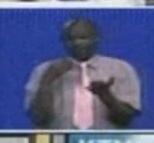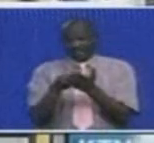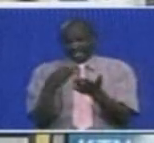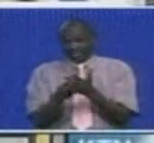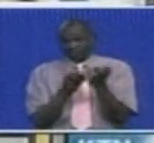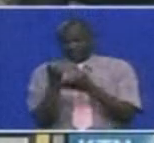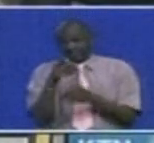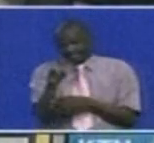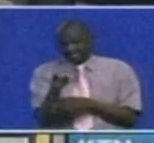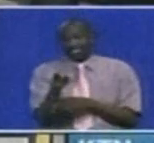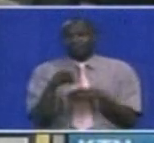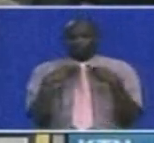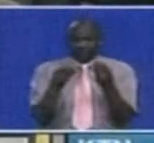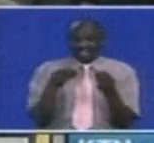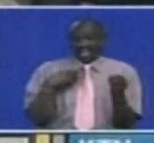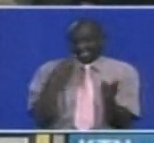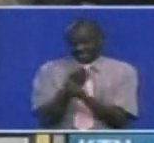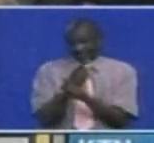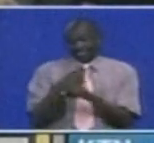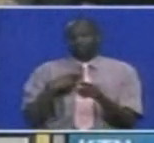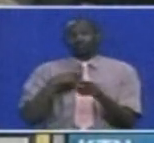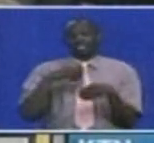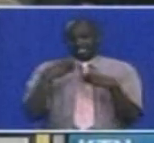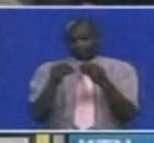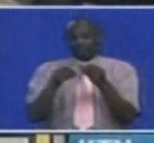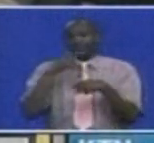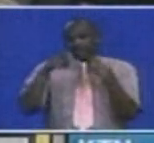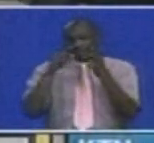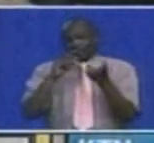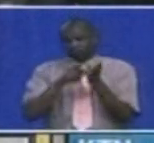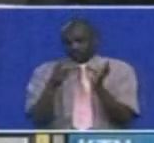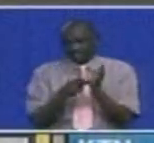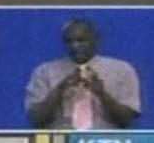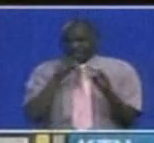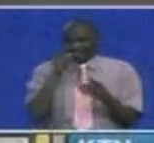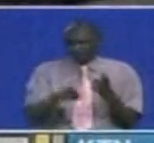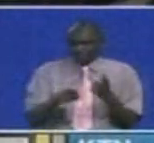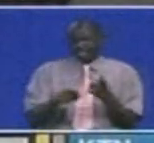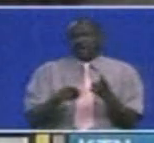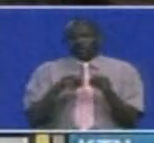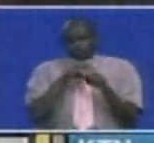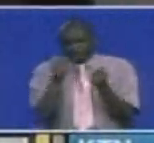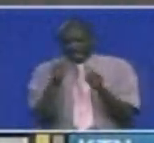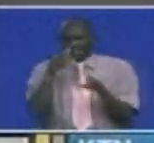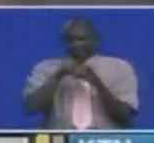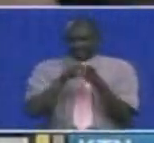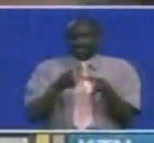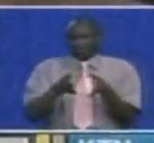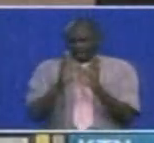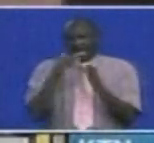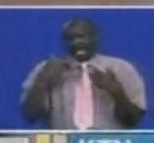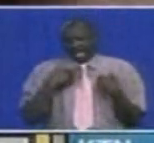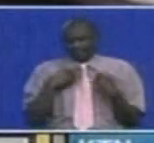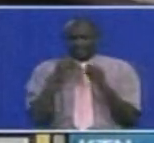unlock the assets they hold to channel into development projects. The providers, however, lament the lack of proper investment instruments that would enable them to take part